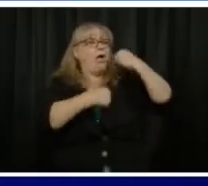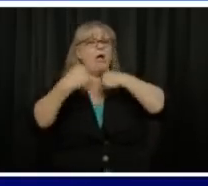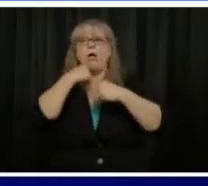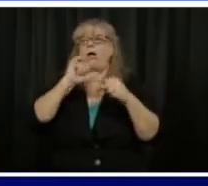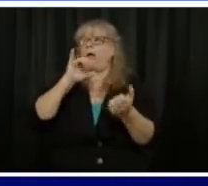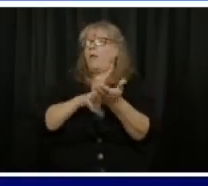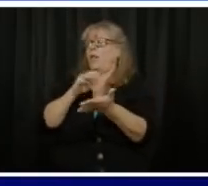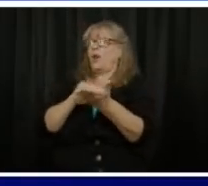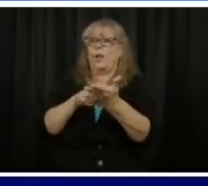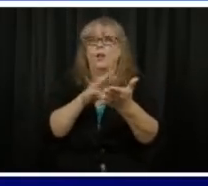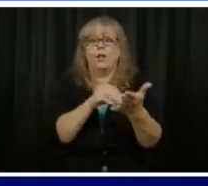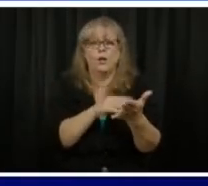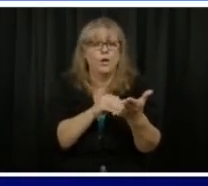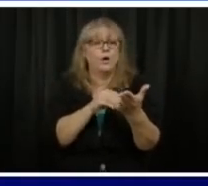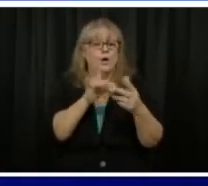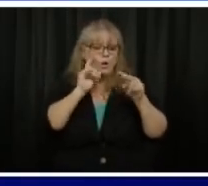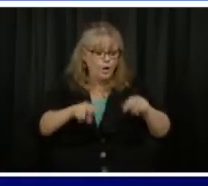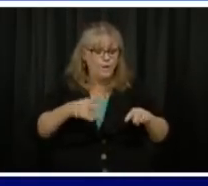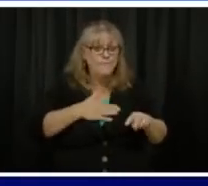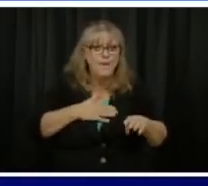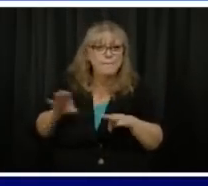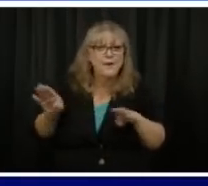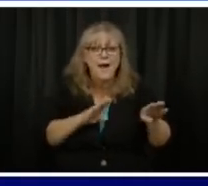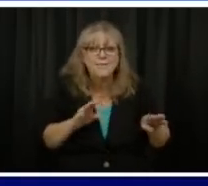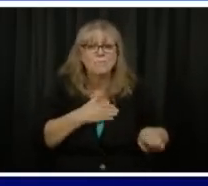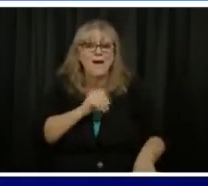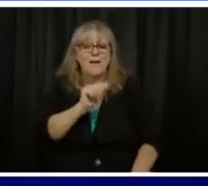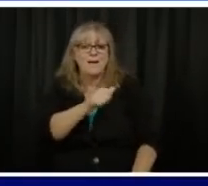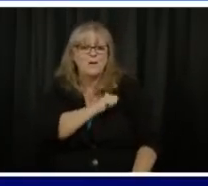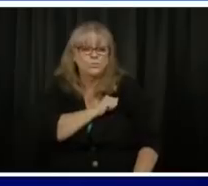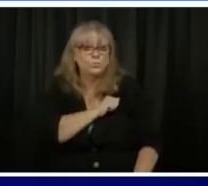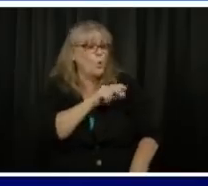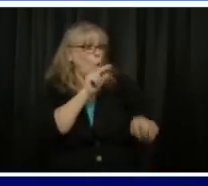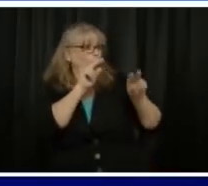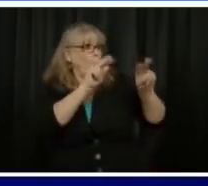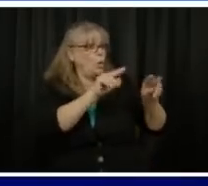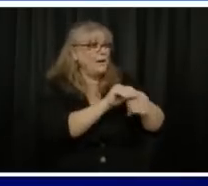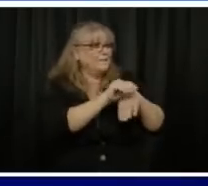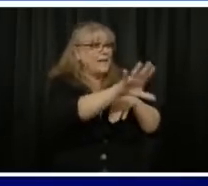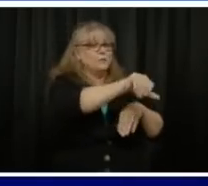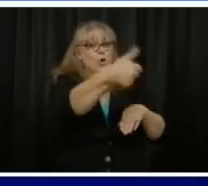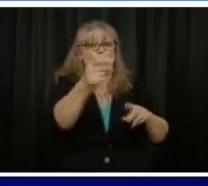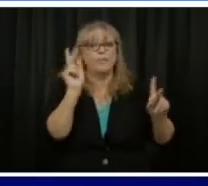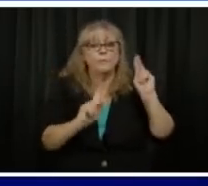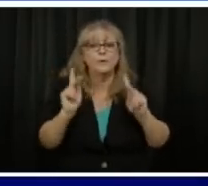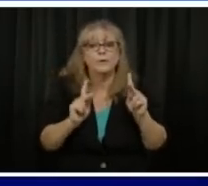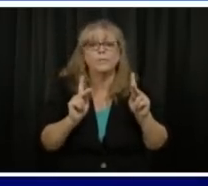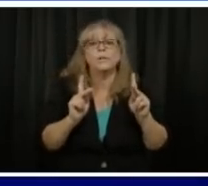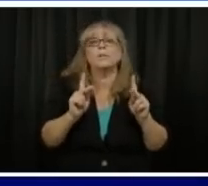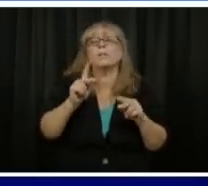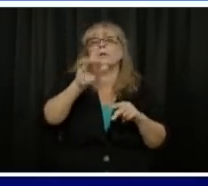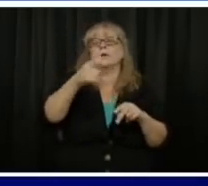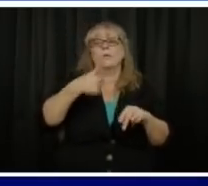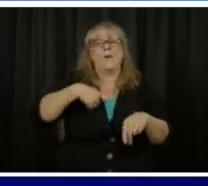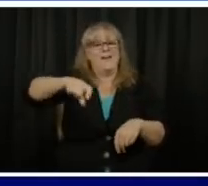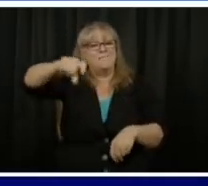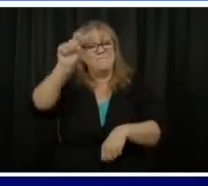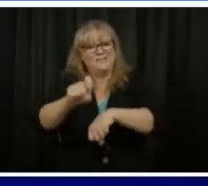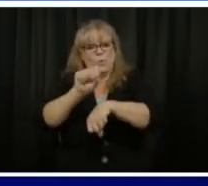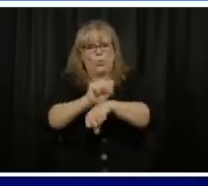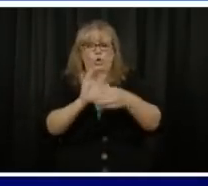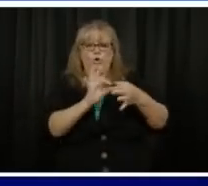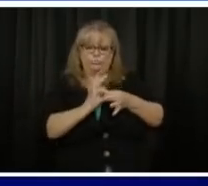so we have to make sure that we're all in this together, and that folks who are 20 to not 29 are